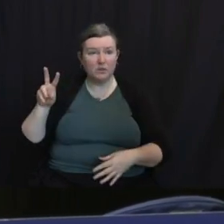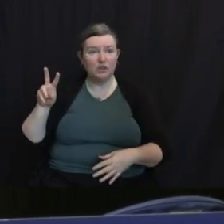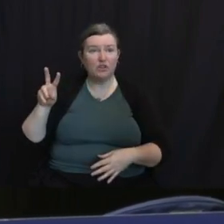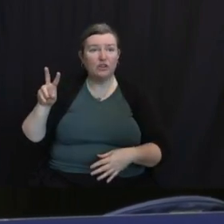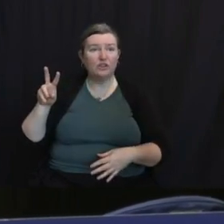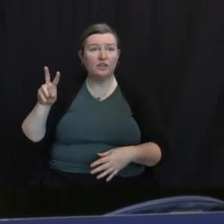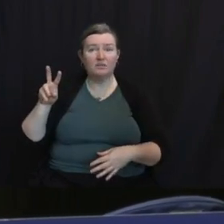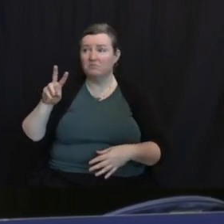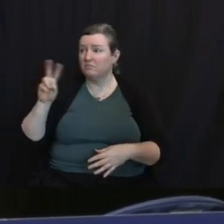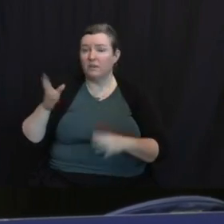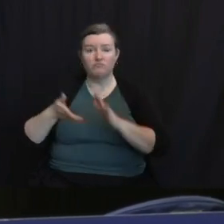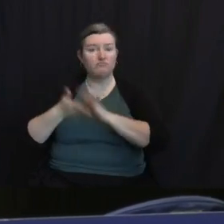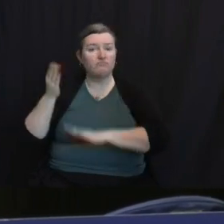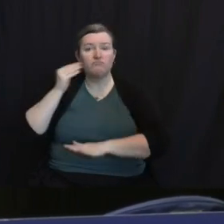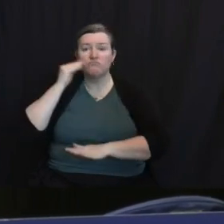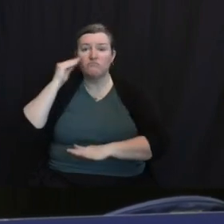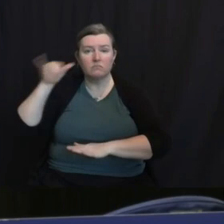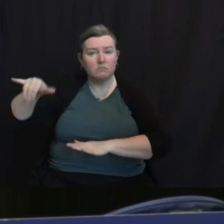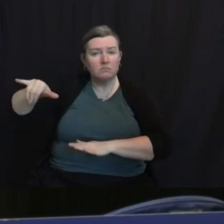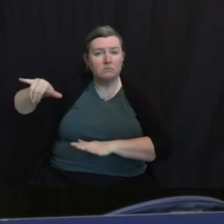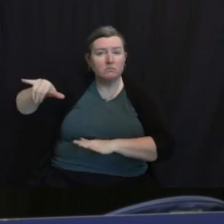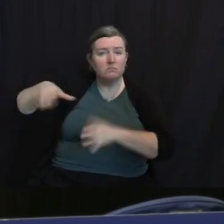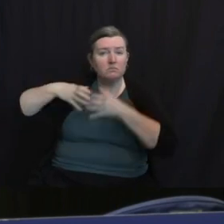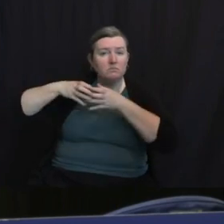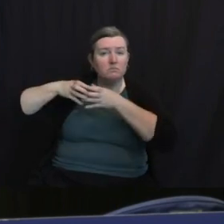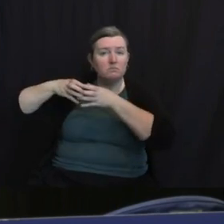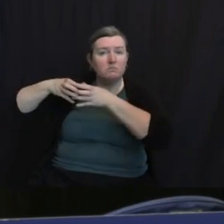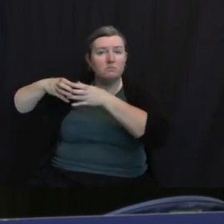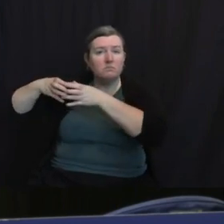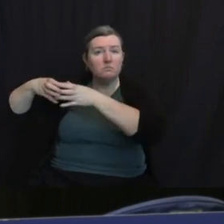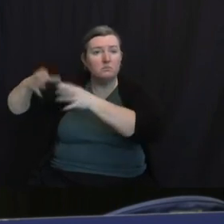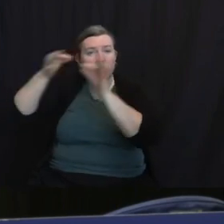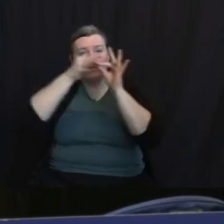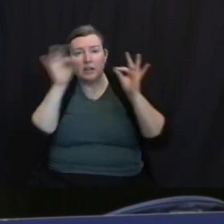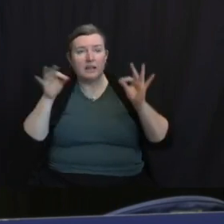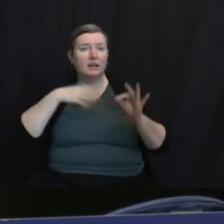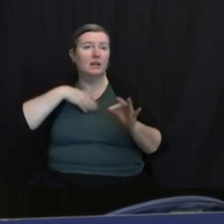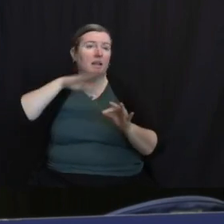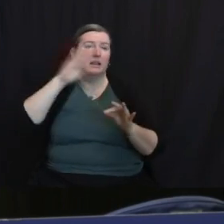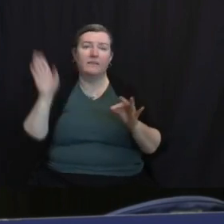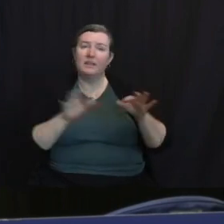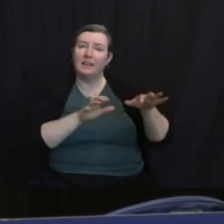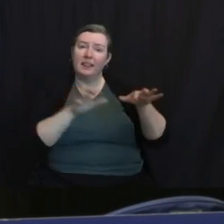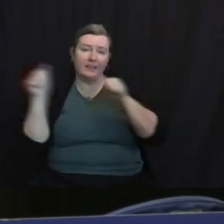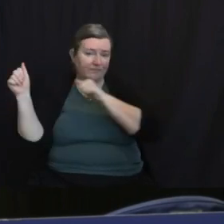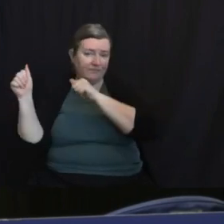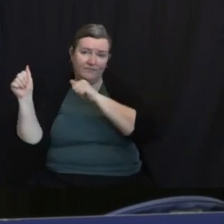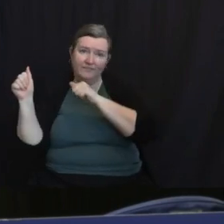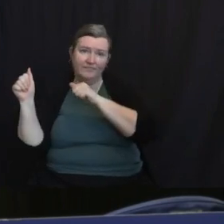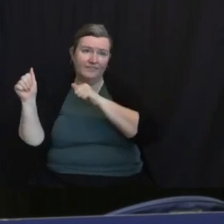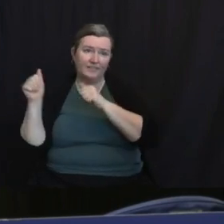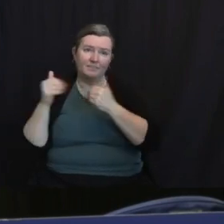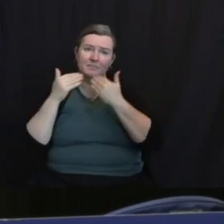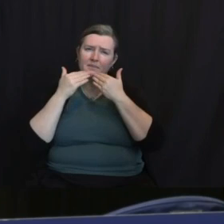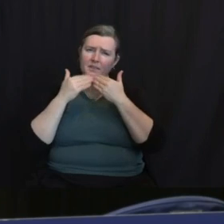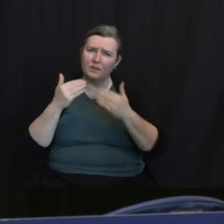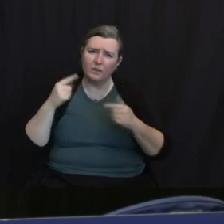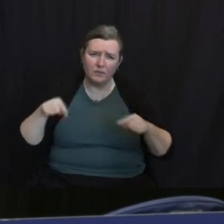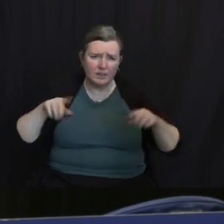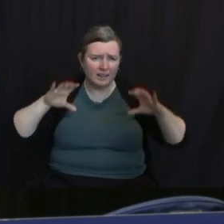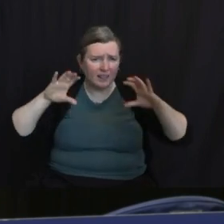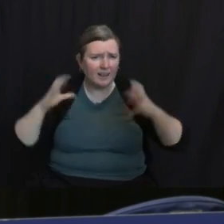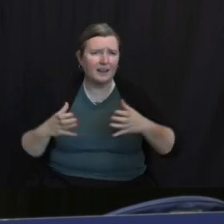is, "We never leave." And I also thank you, Governor, for this class and the one prior during an